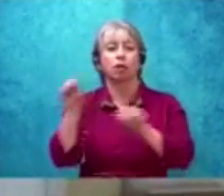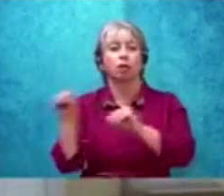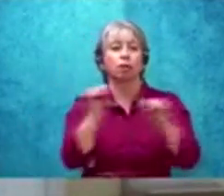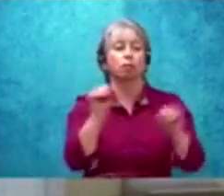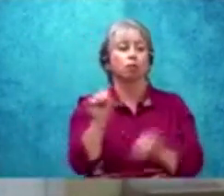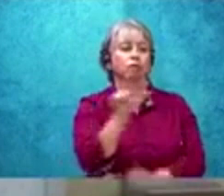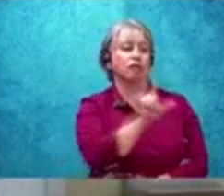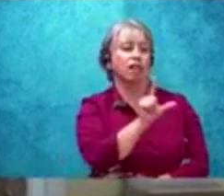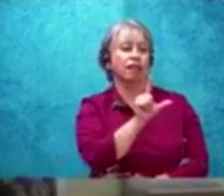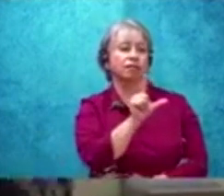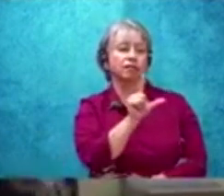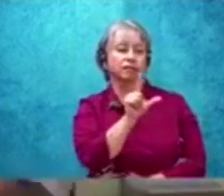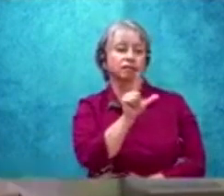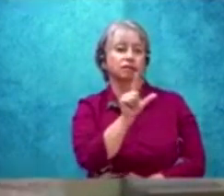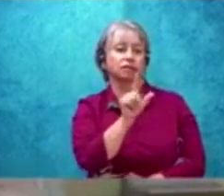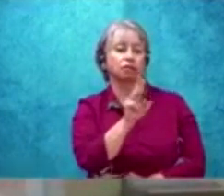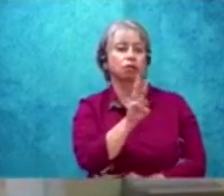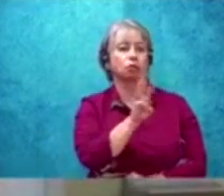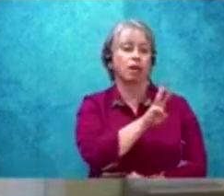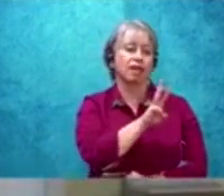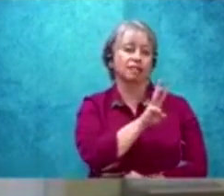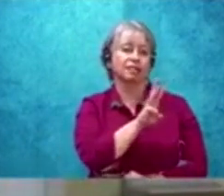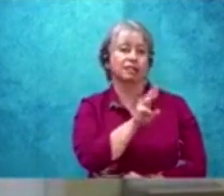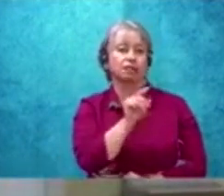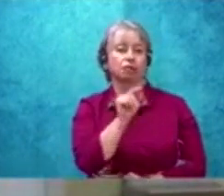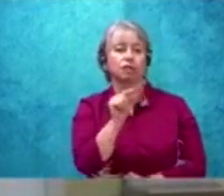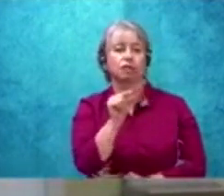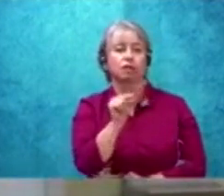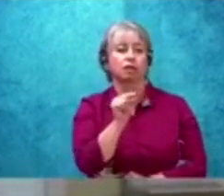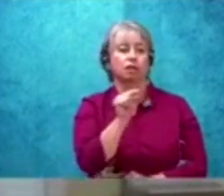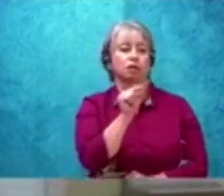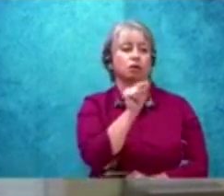or west. So that's